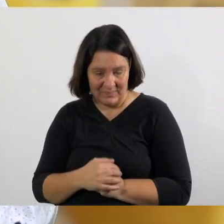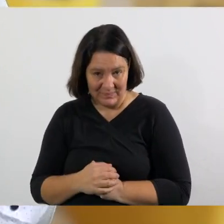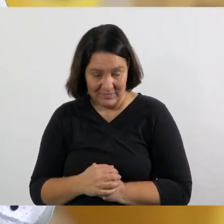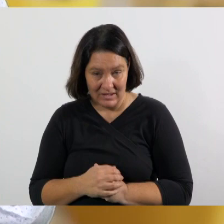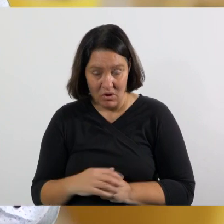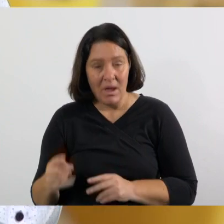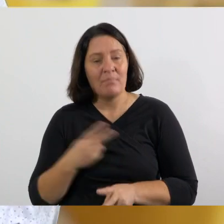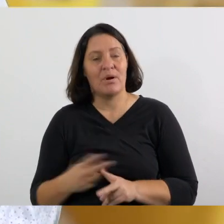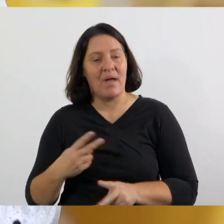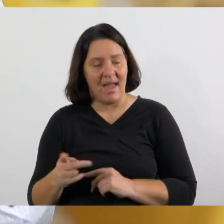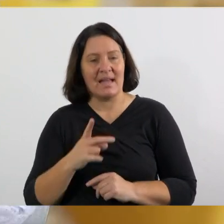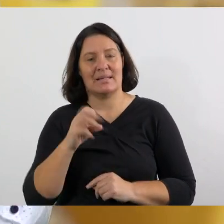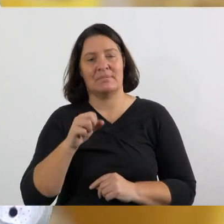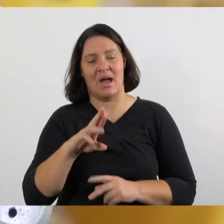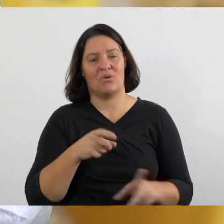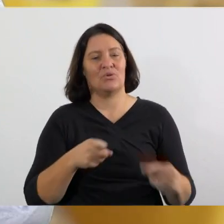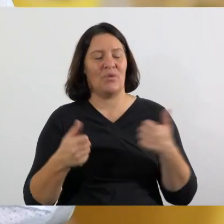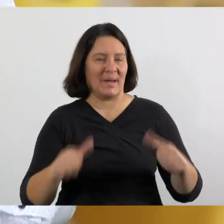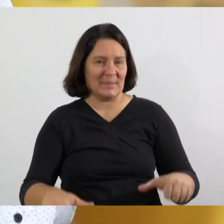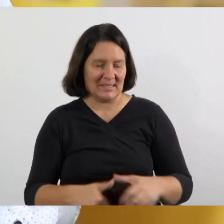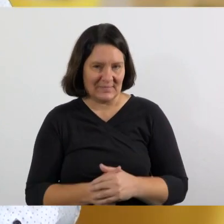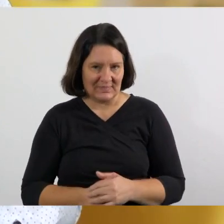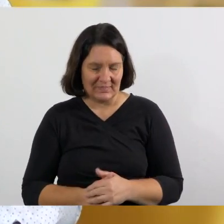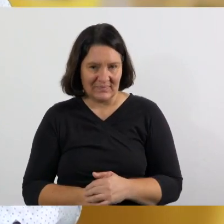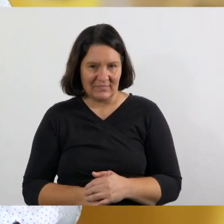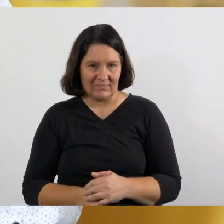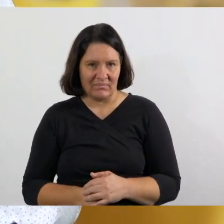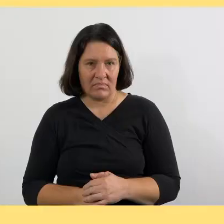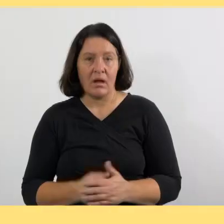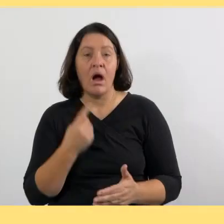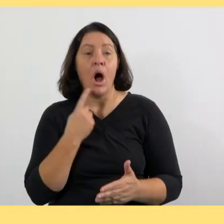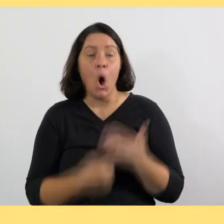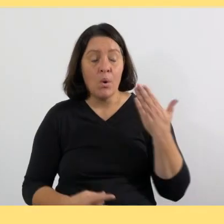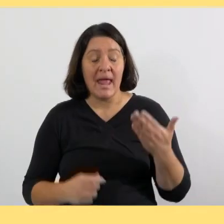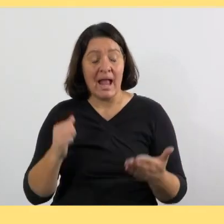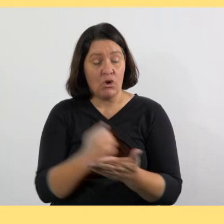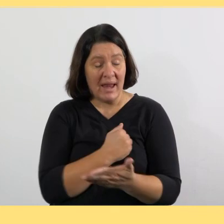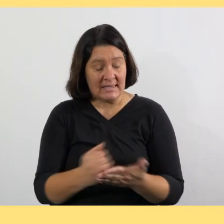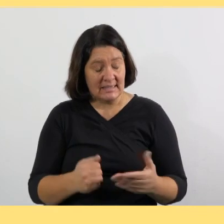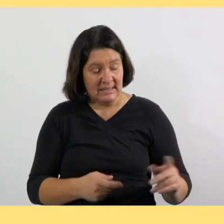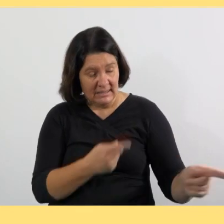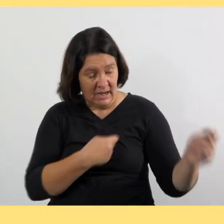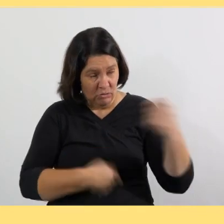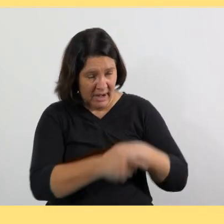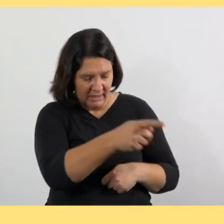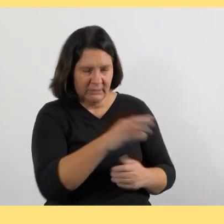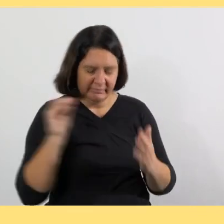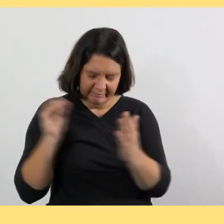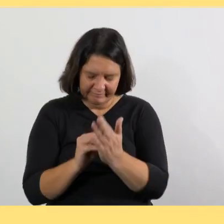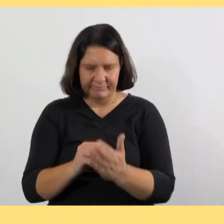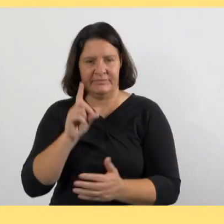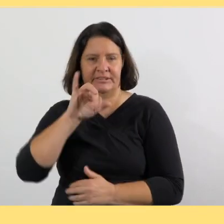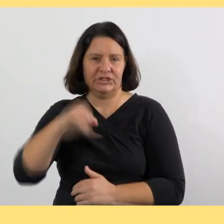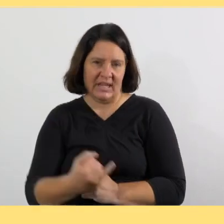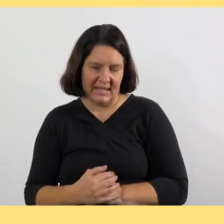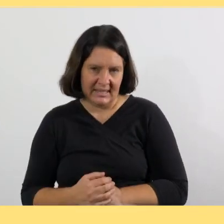ledger and I am preparing the debtors control account. Only credit sales of trading stock are entered in the